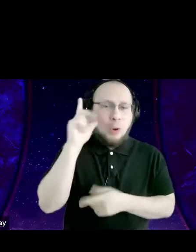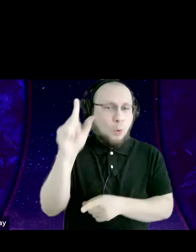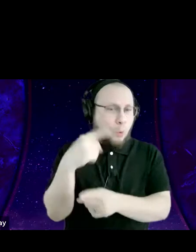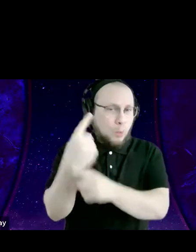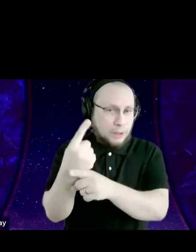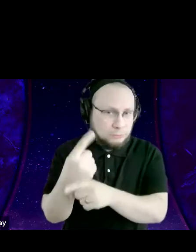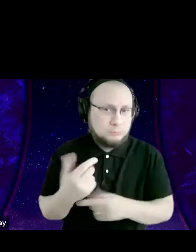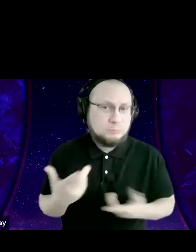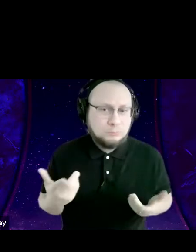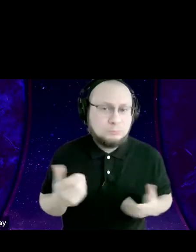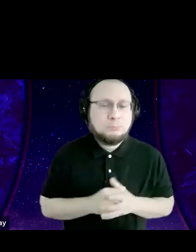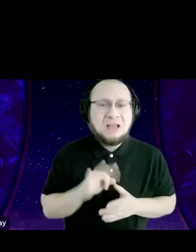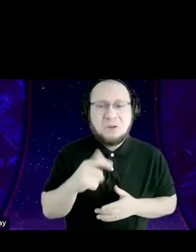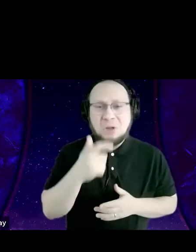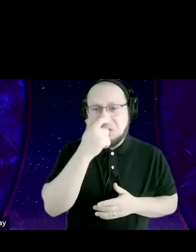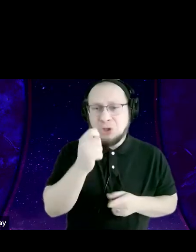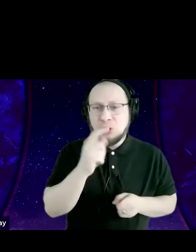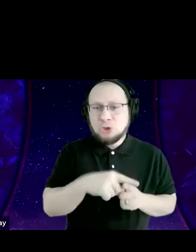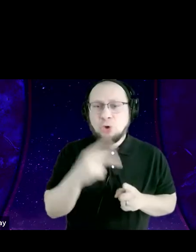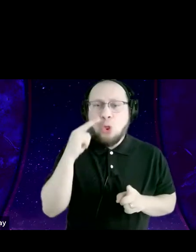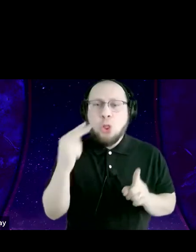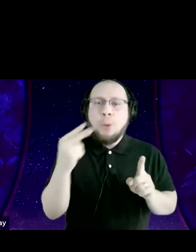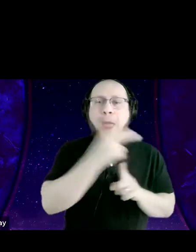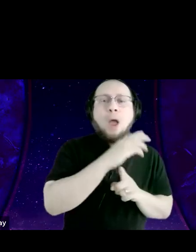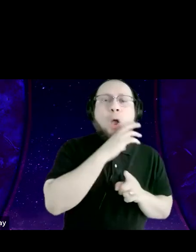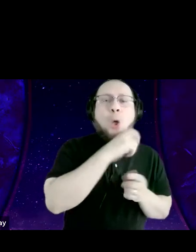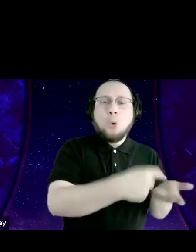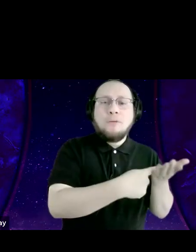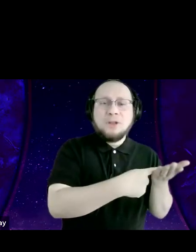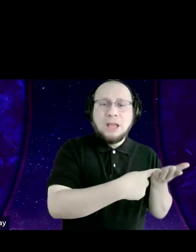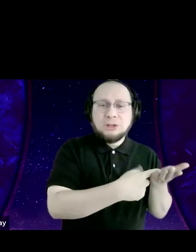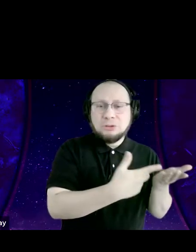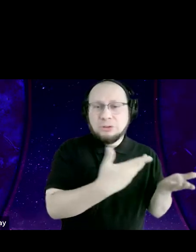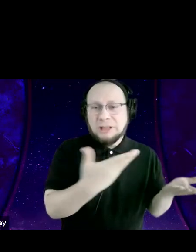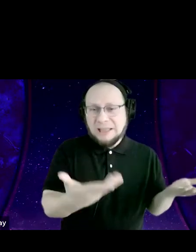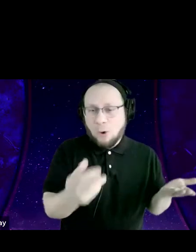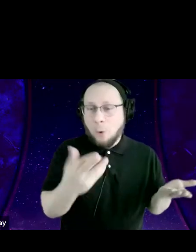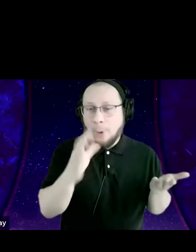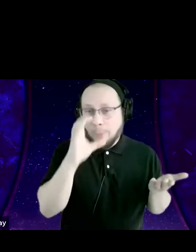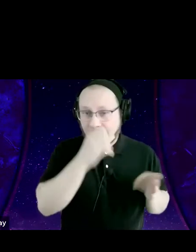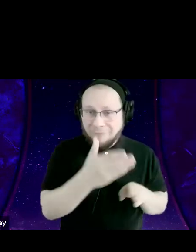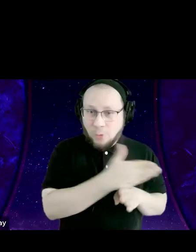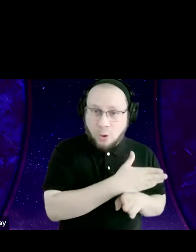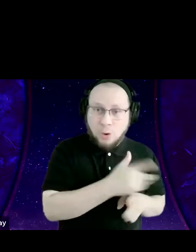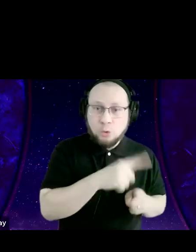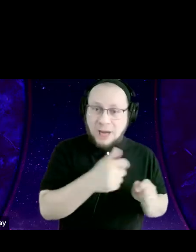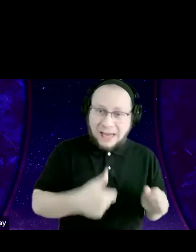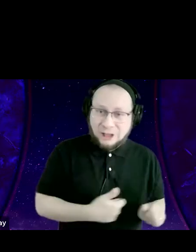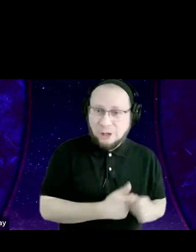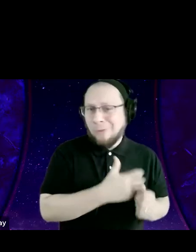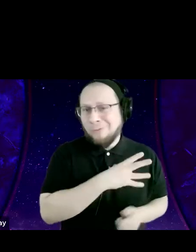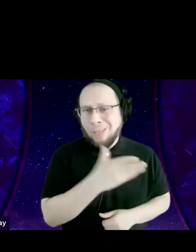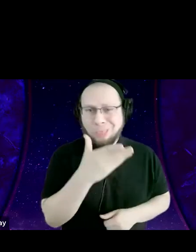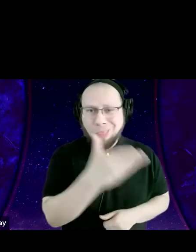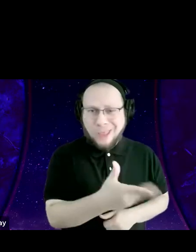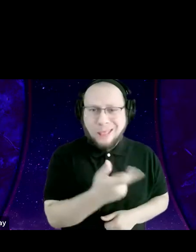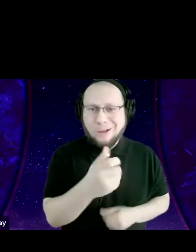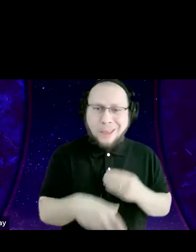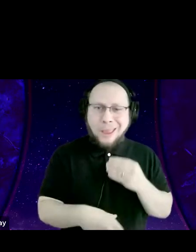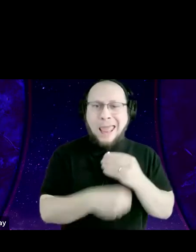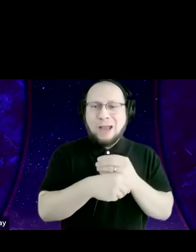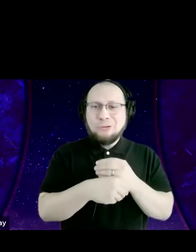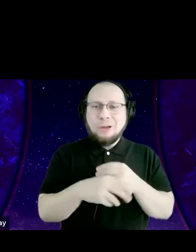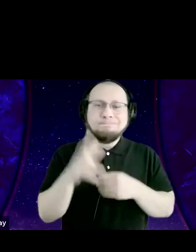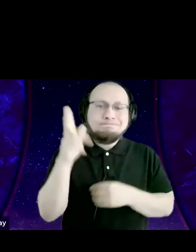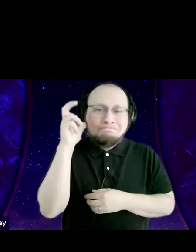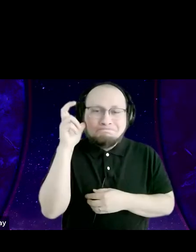you are interested in revisiting any of those conversations that you may have been here for, I hope you enjoy the extra little presents that